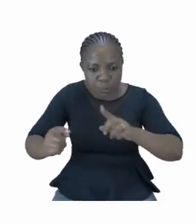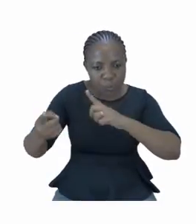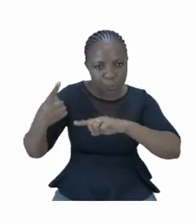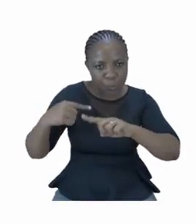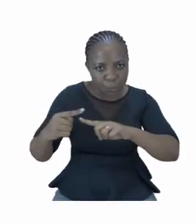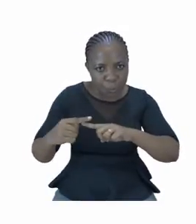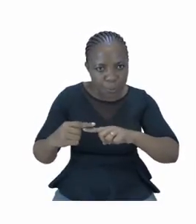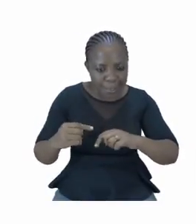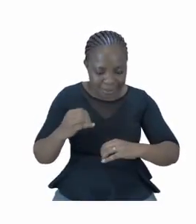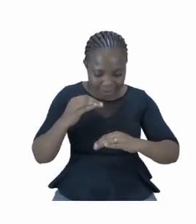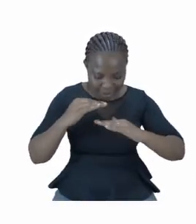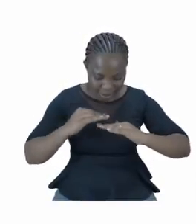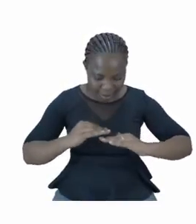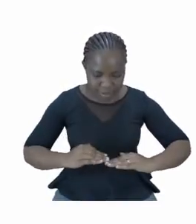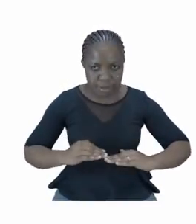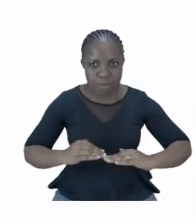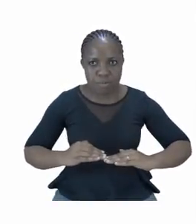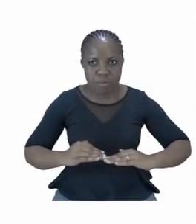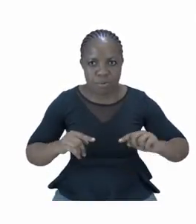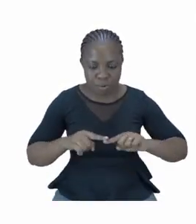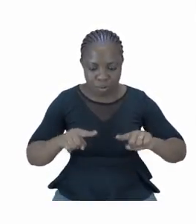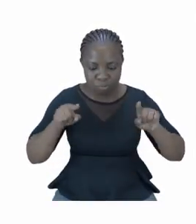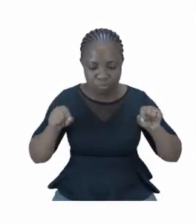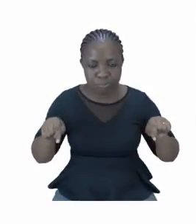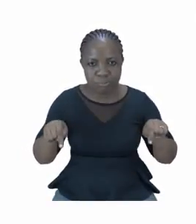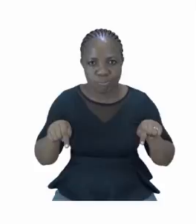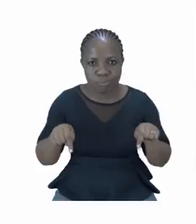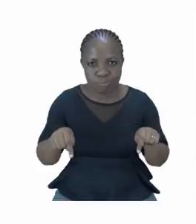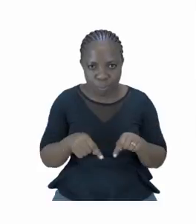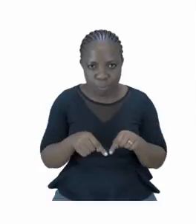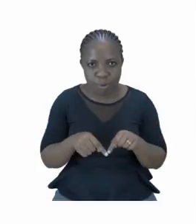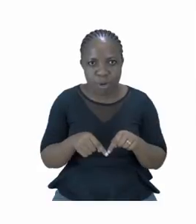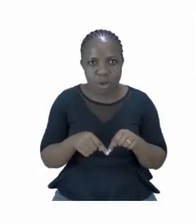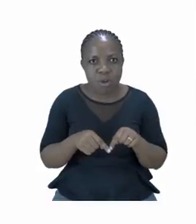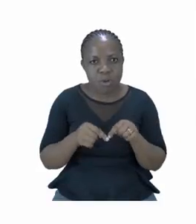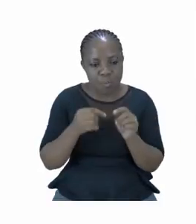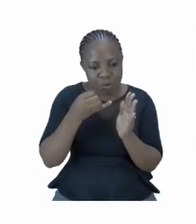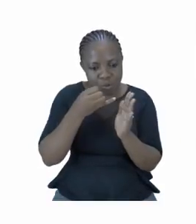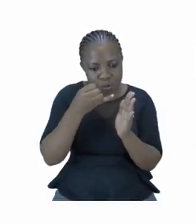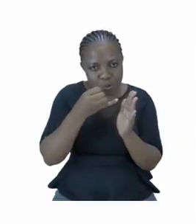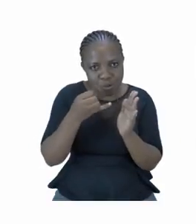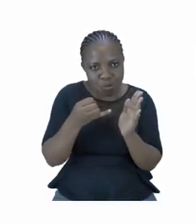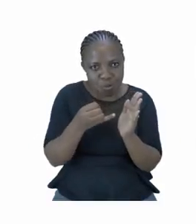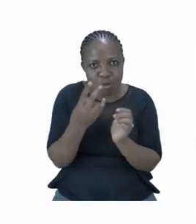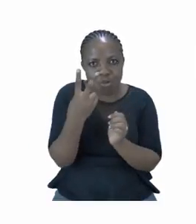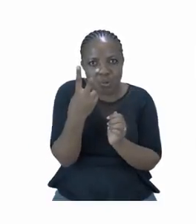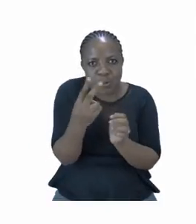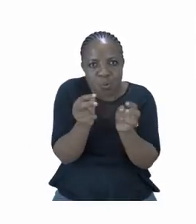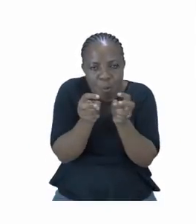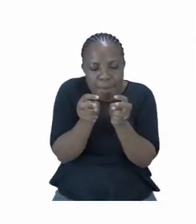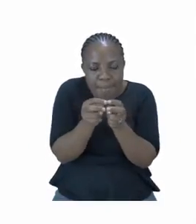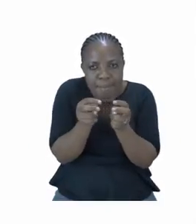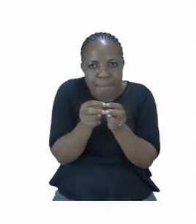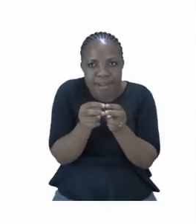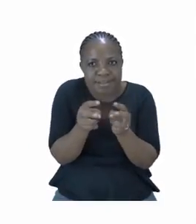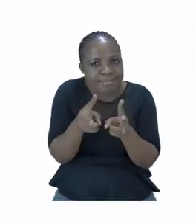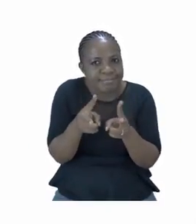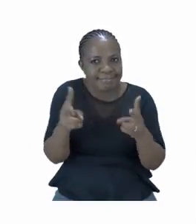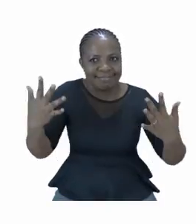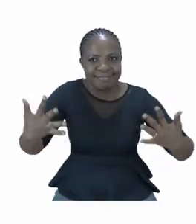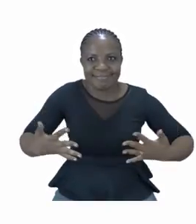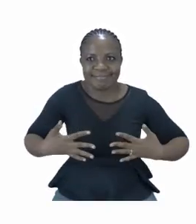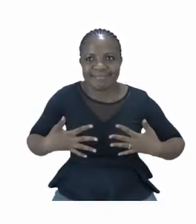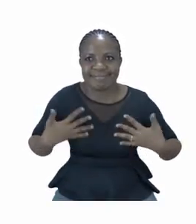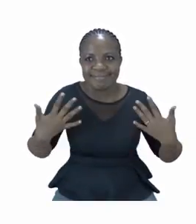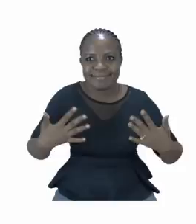the story, which is the fifth and last sentence. I will see you when you are